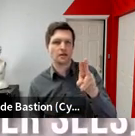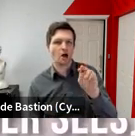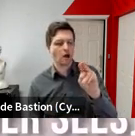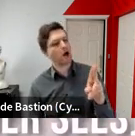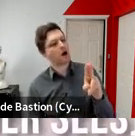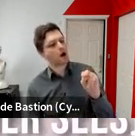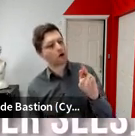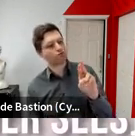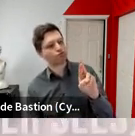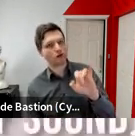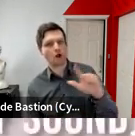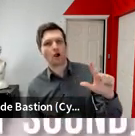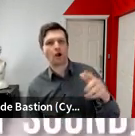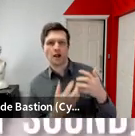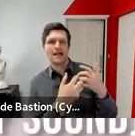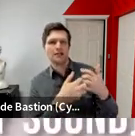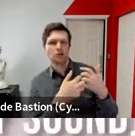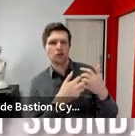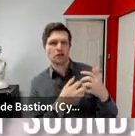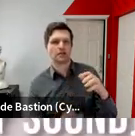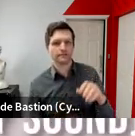So this prototype is in